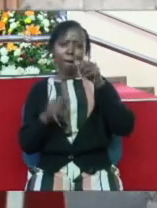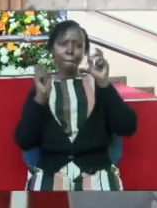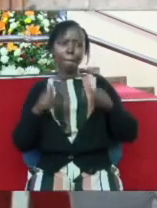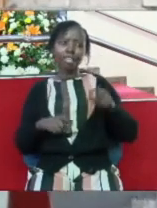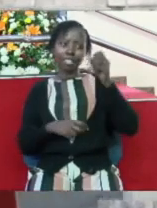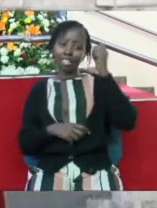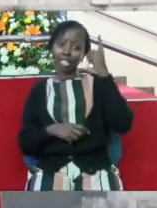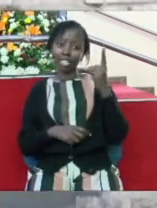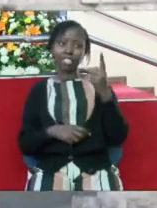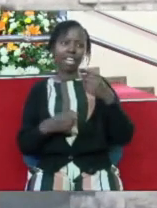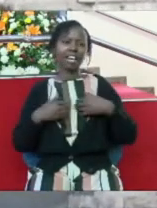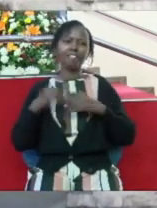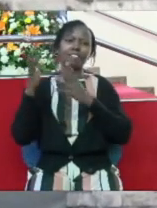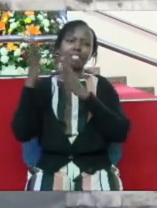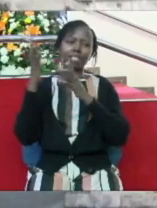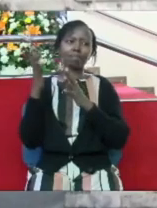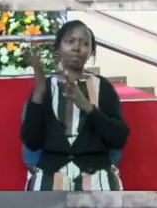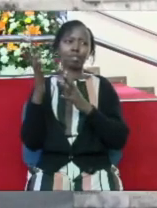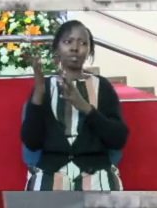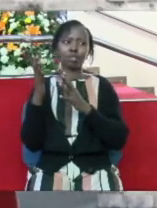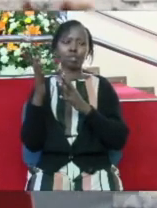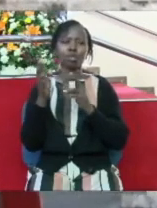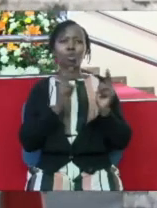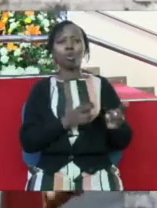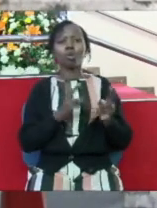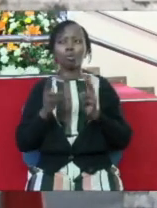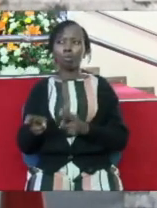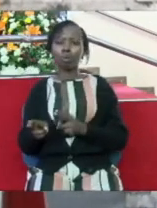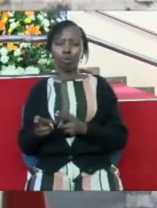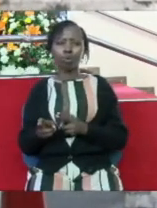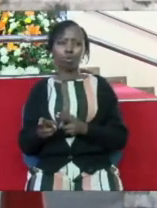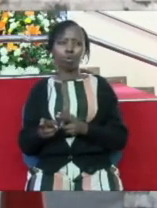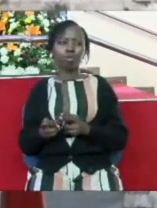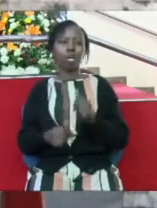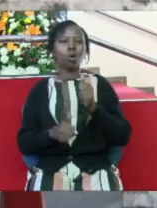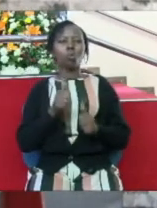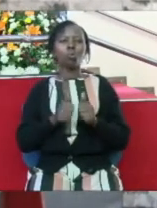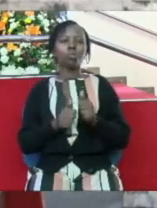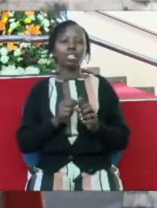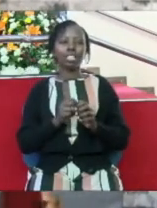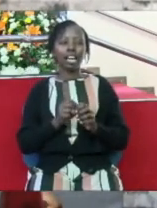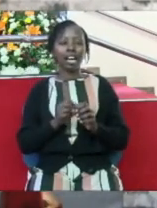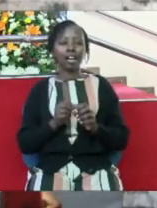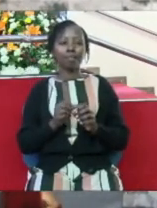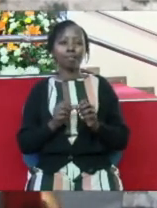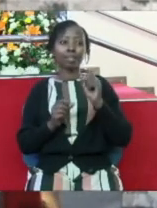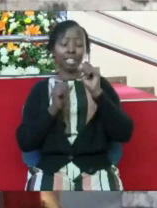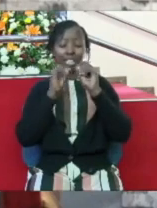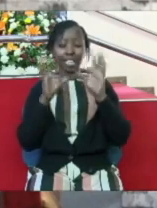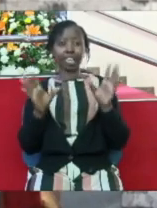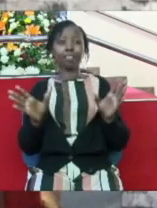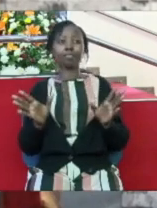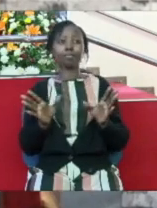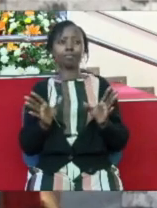some celebrations that we normally celebrate and that we make them so elaborate. Kuna sherehe ambazo tunazifanya na tunazifanya zikue.